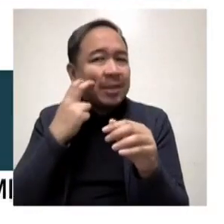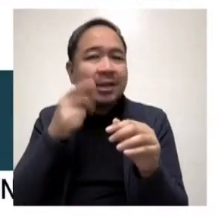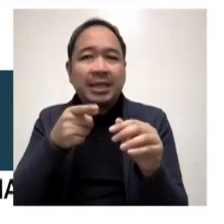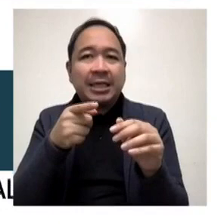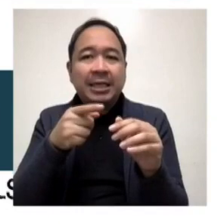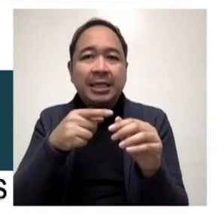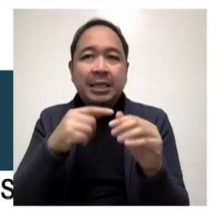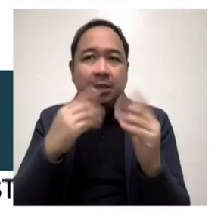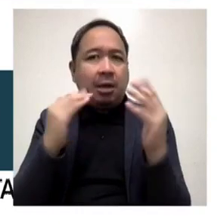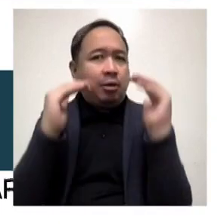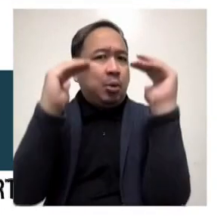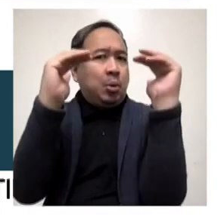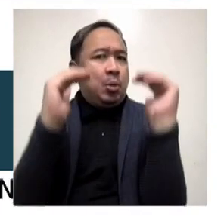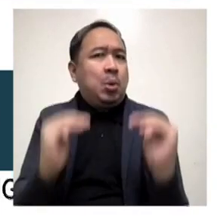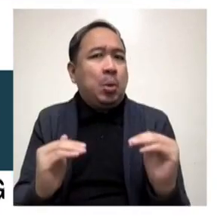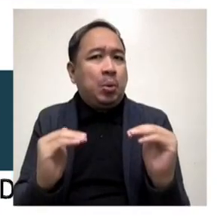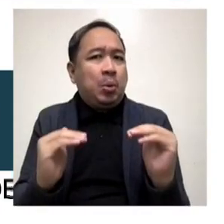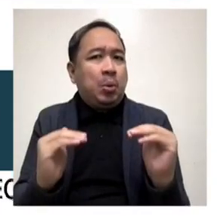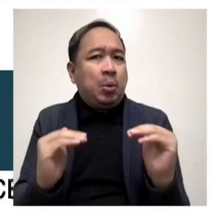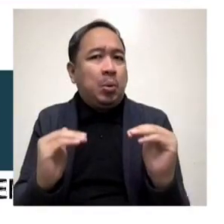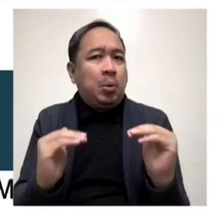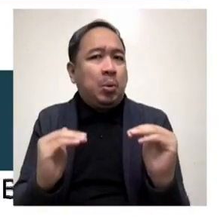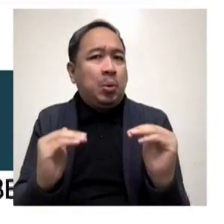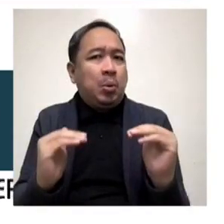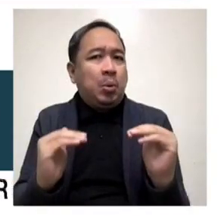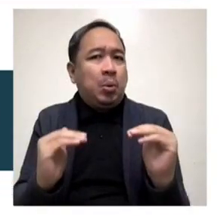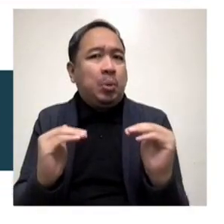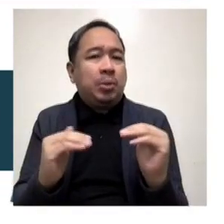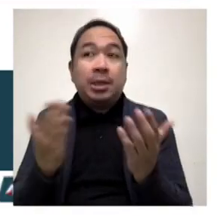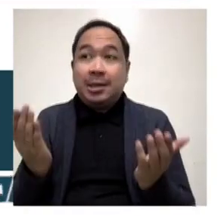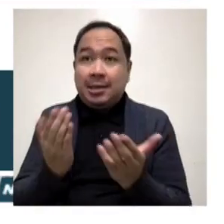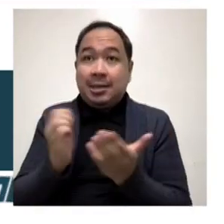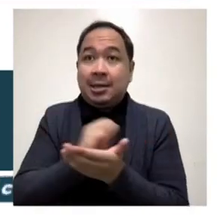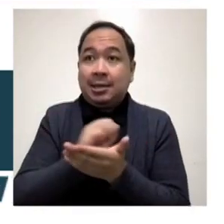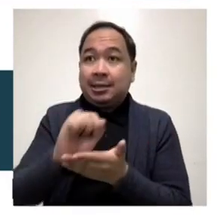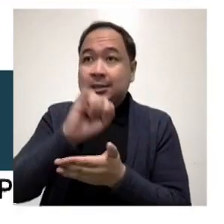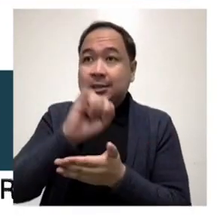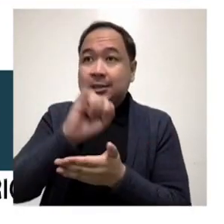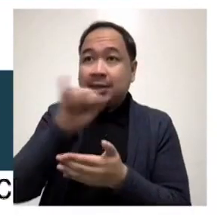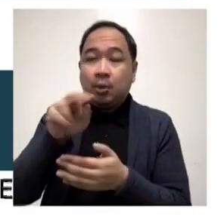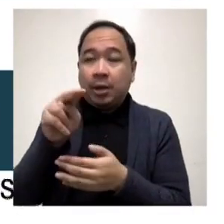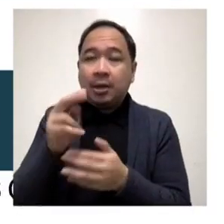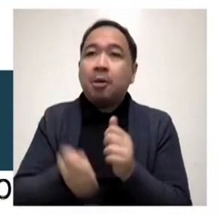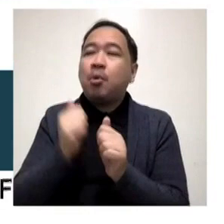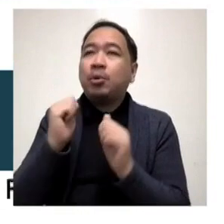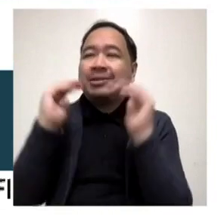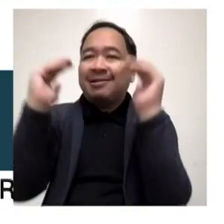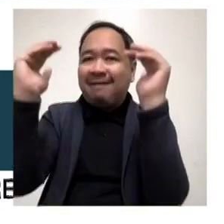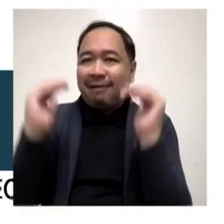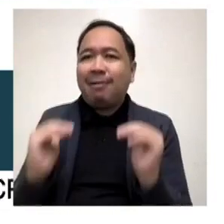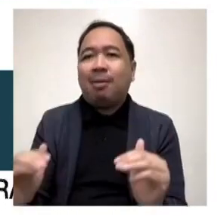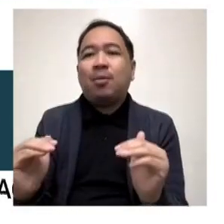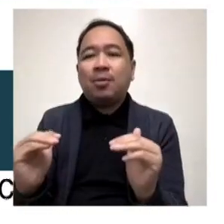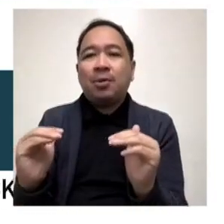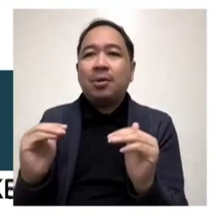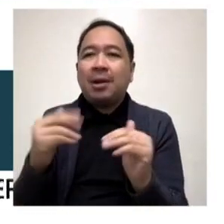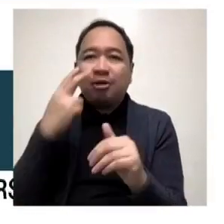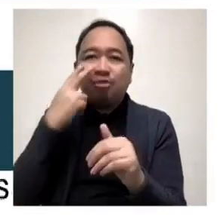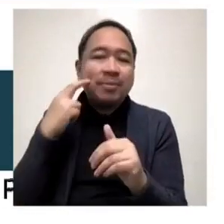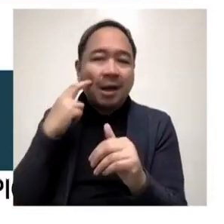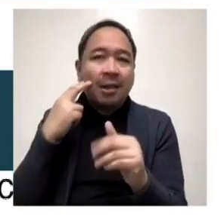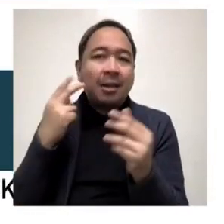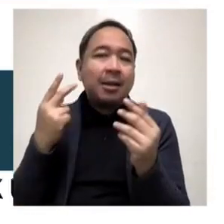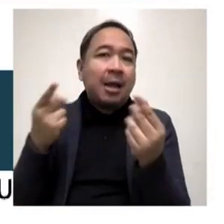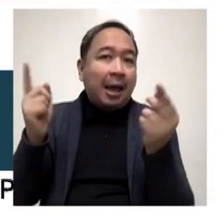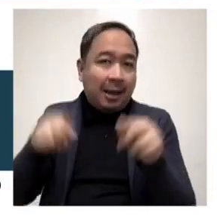San Juan, we are the city with the lowest crime rate in Metro Manila. So we use this basically for operations to be able to